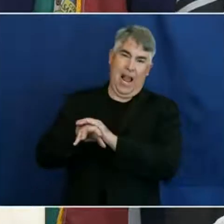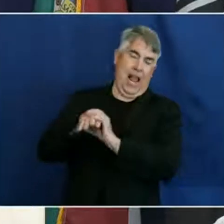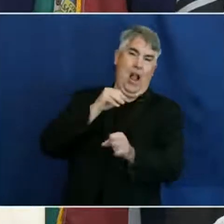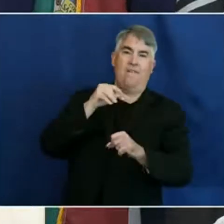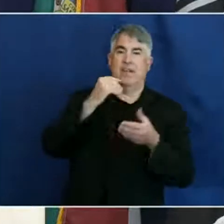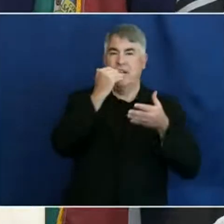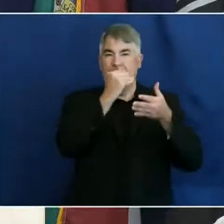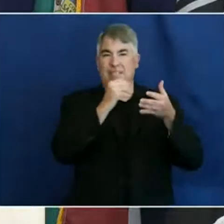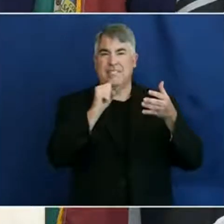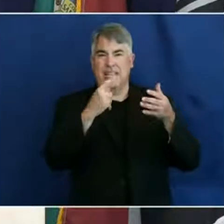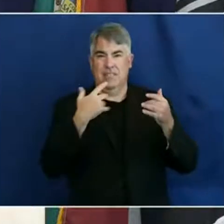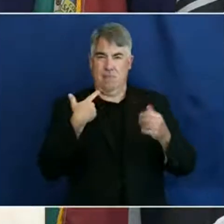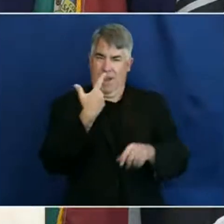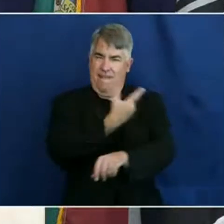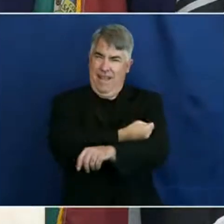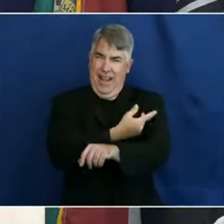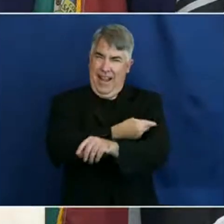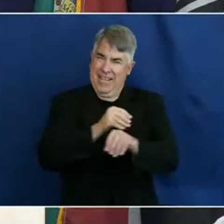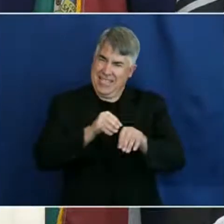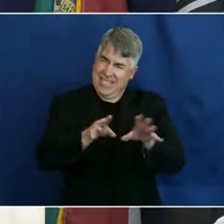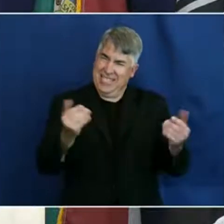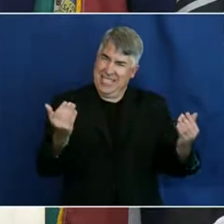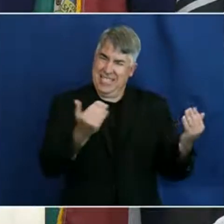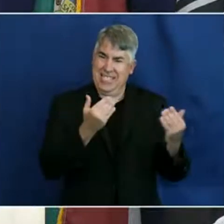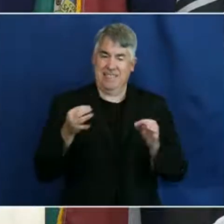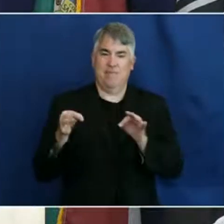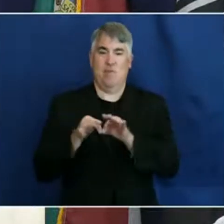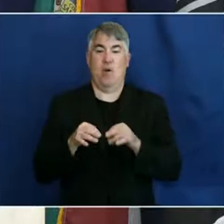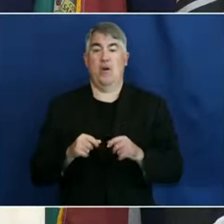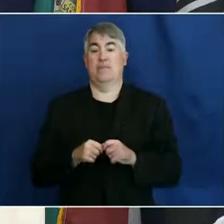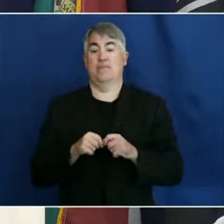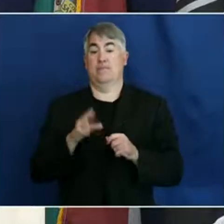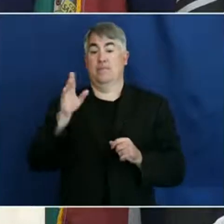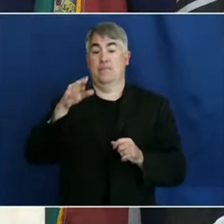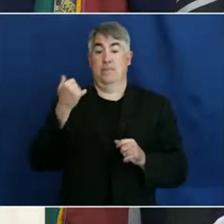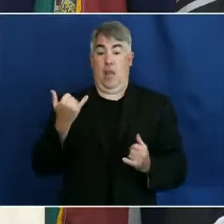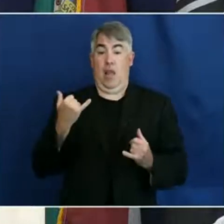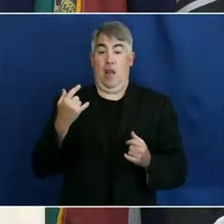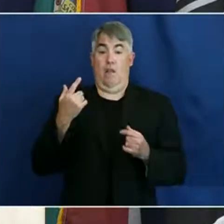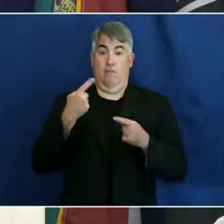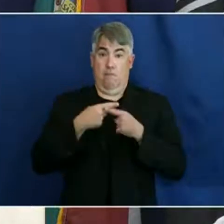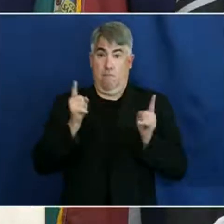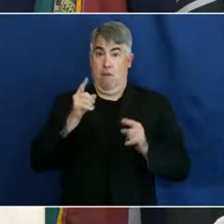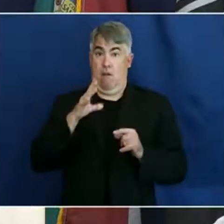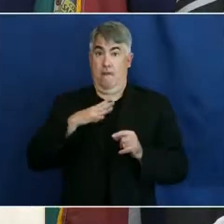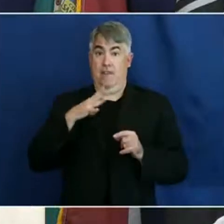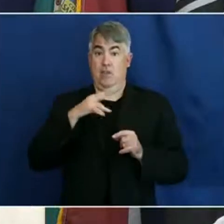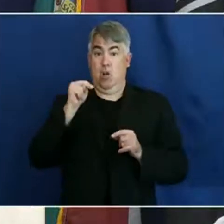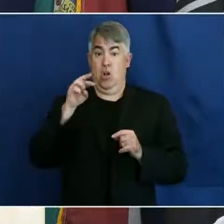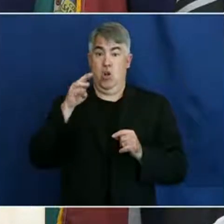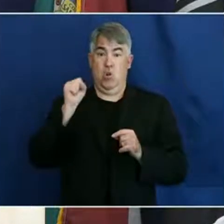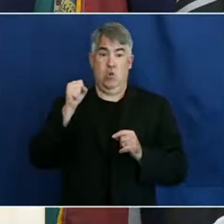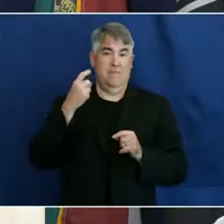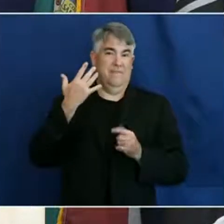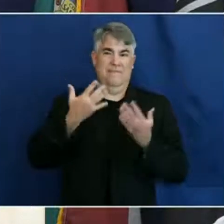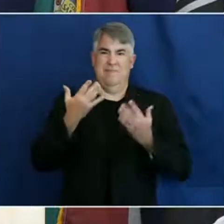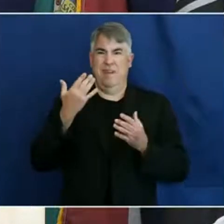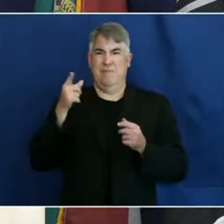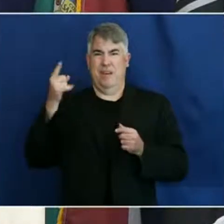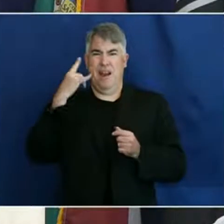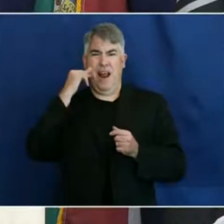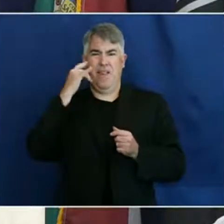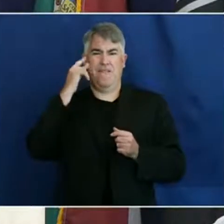vaccine. So quickly today, obviously the official news we got just a short time ago from the California Department of Public